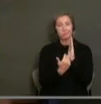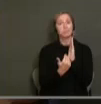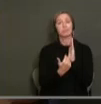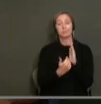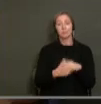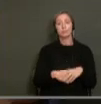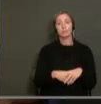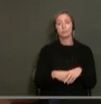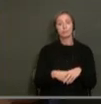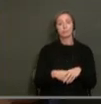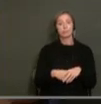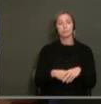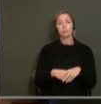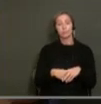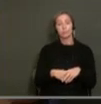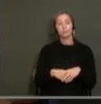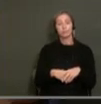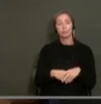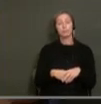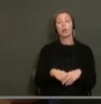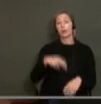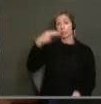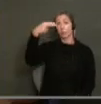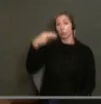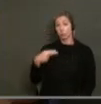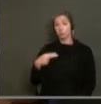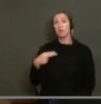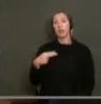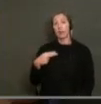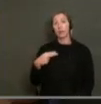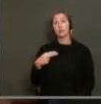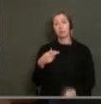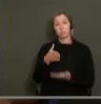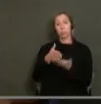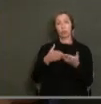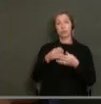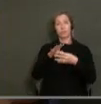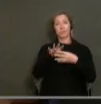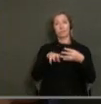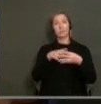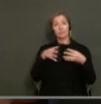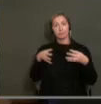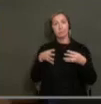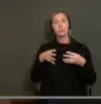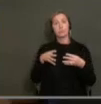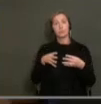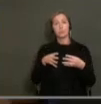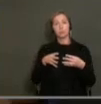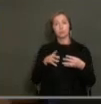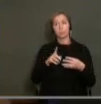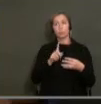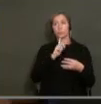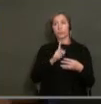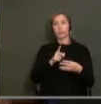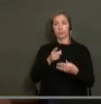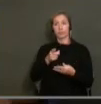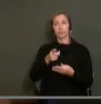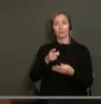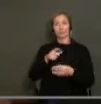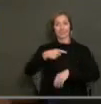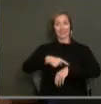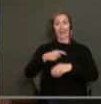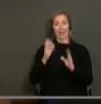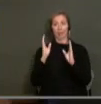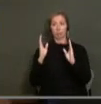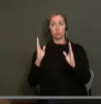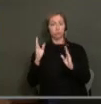being considered, which is on Thursdays, there is a portion of the agenda that is dedicated to hear the community before the City